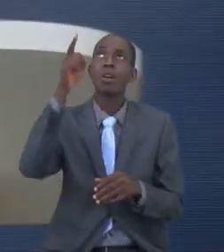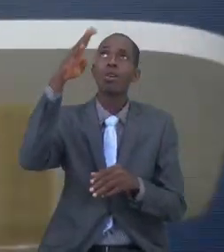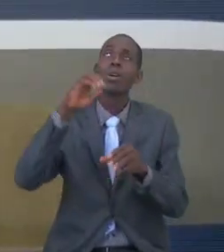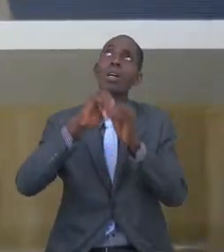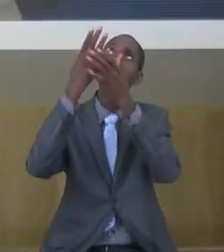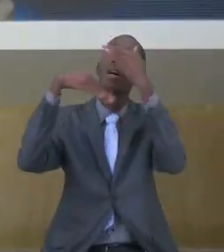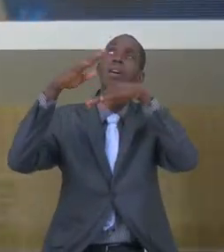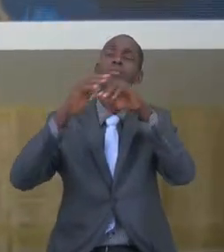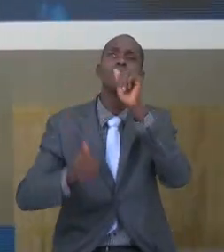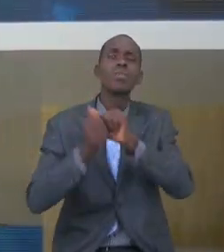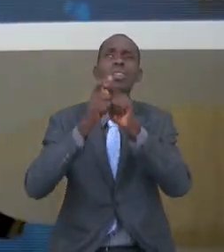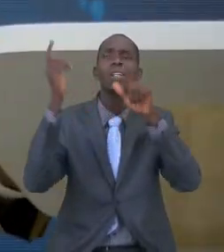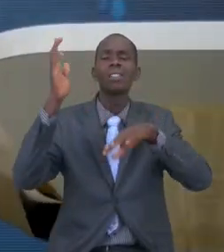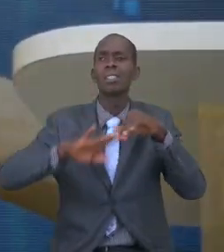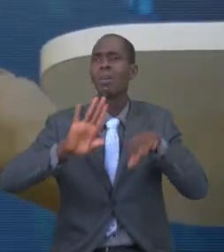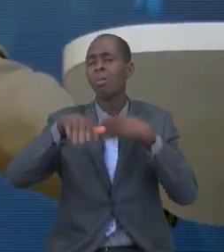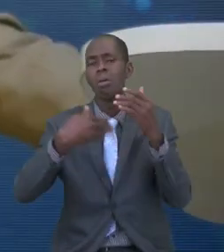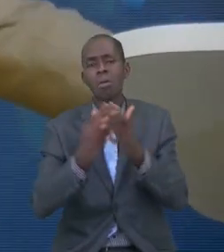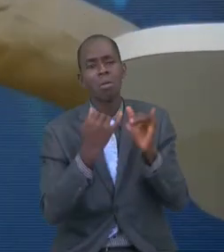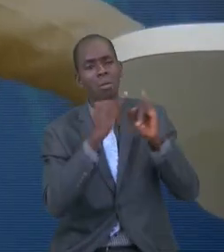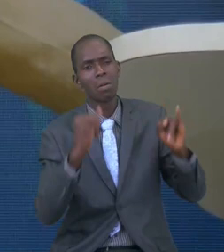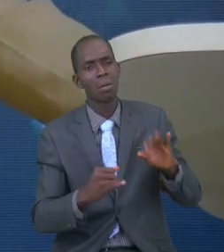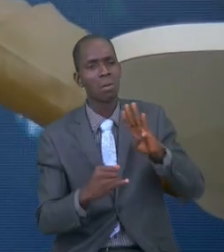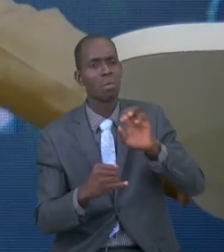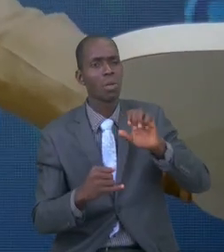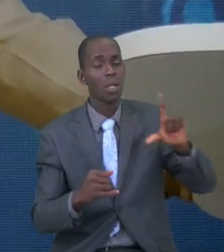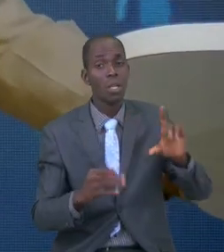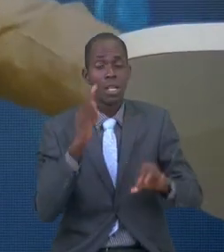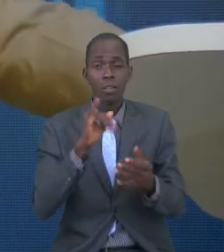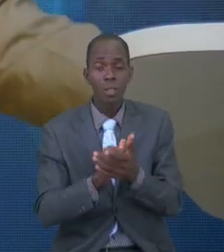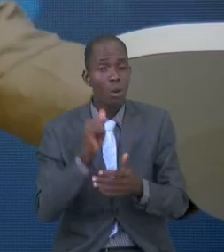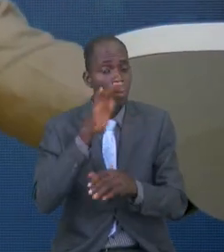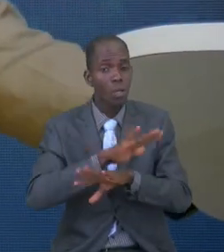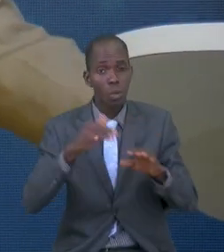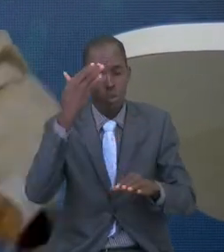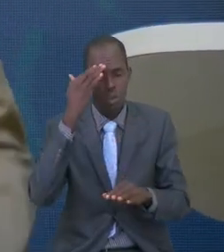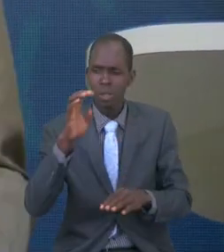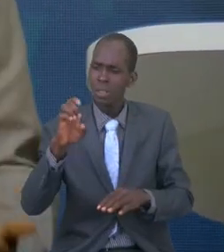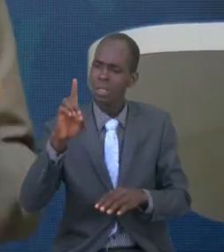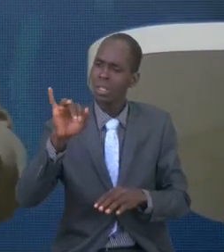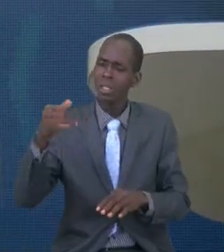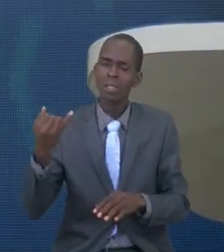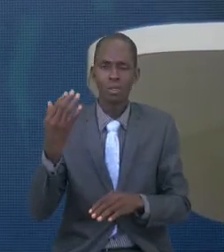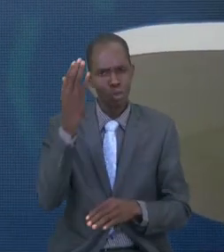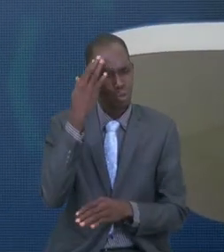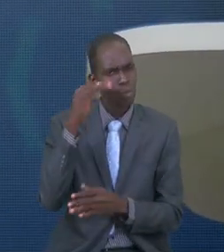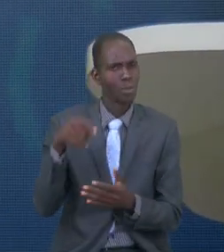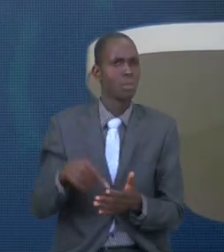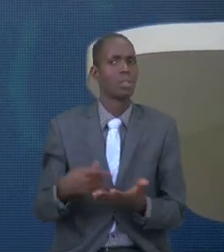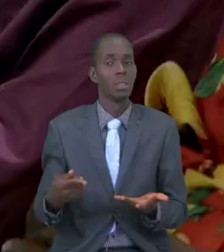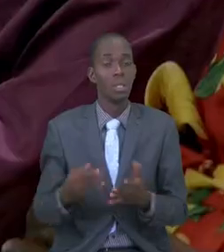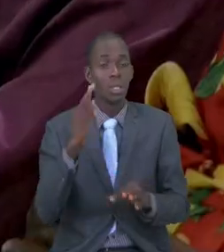gods and all the bells? If she didn't know, Elijah should have known. If she didn't know, I